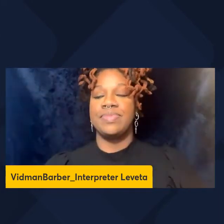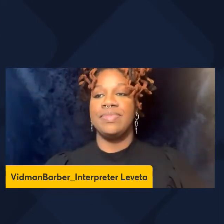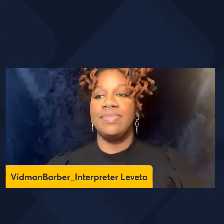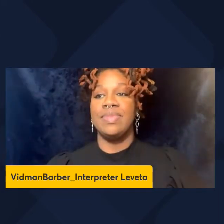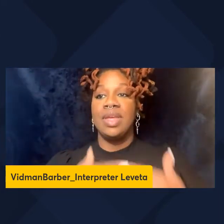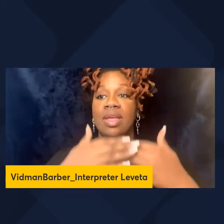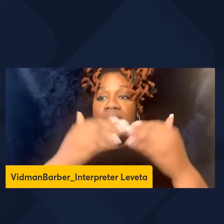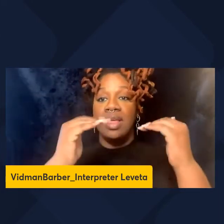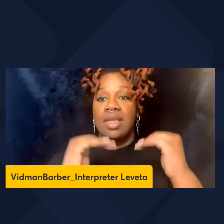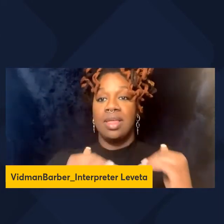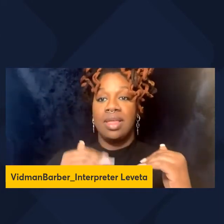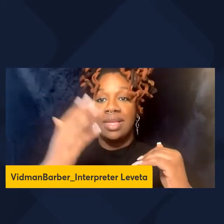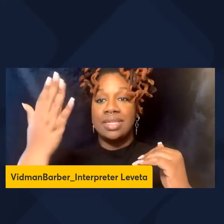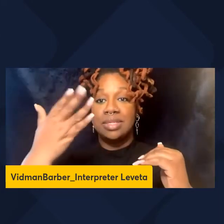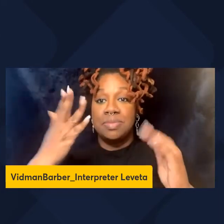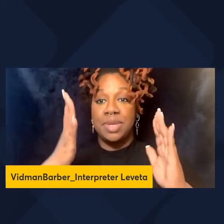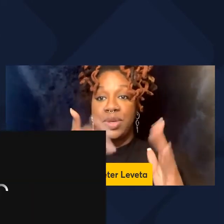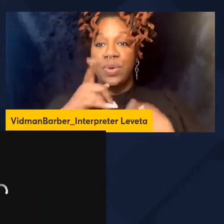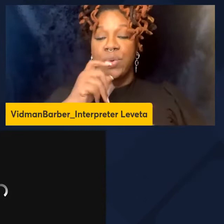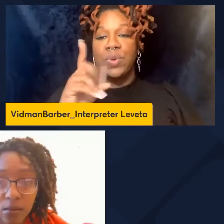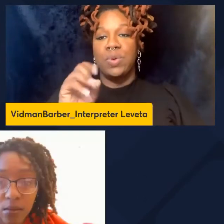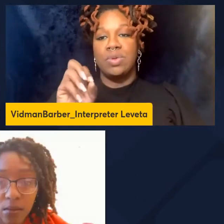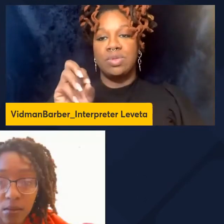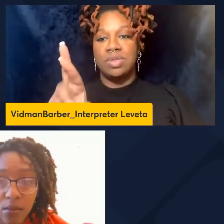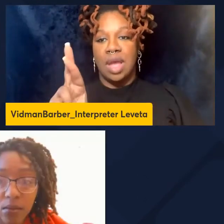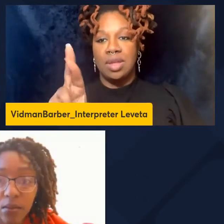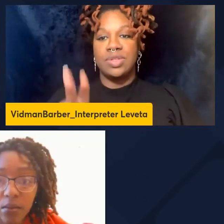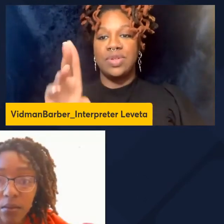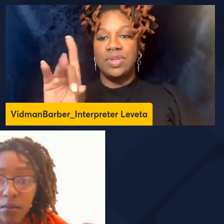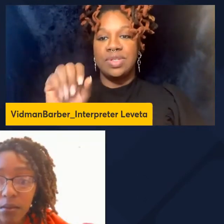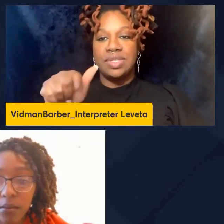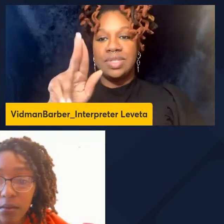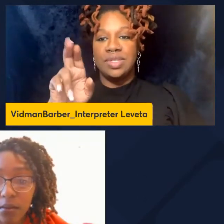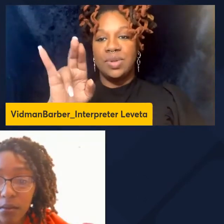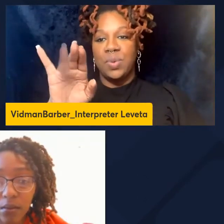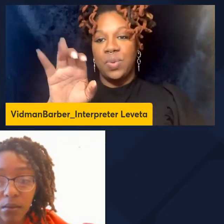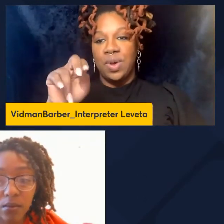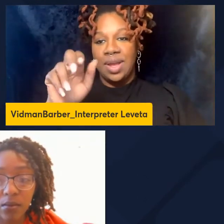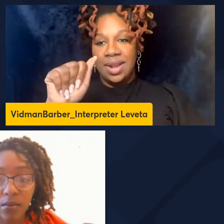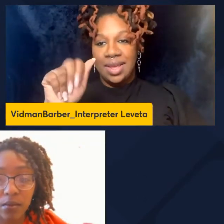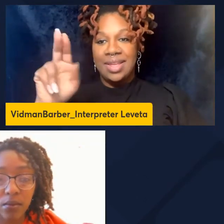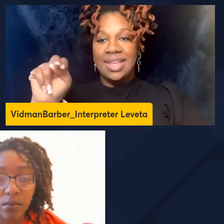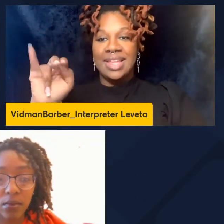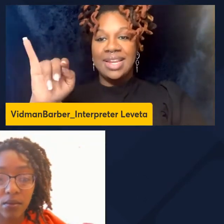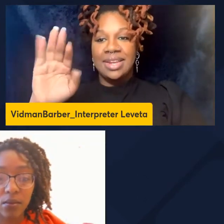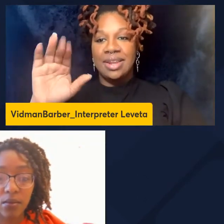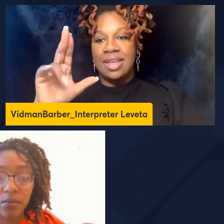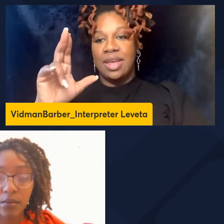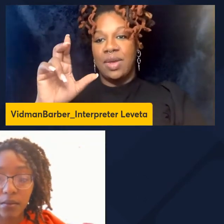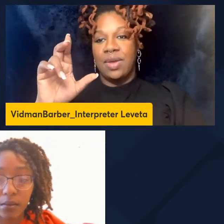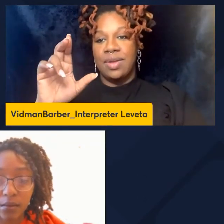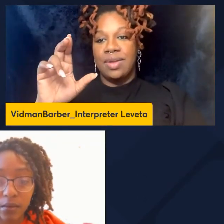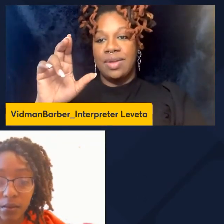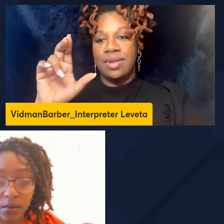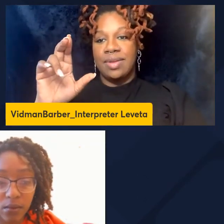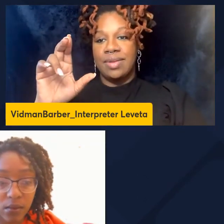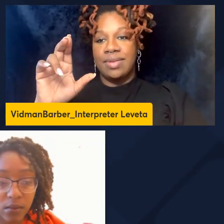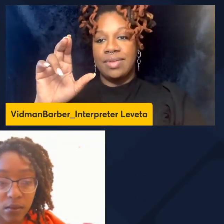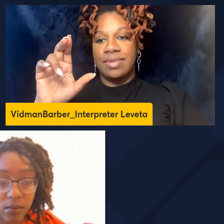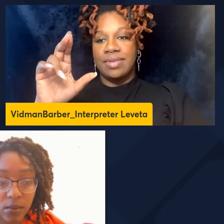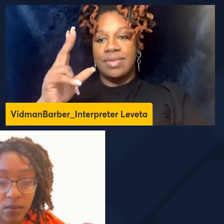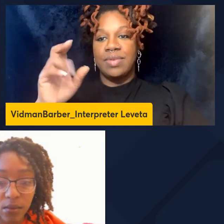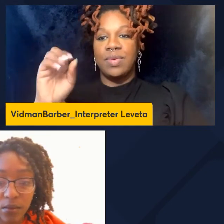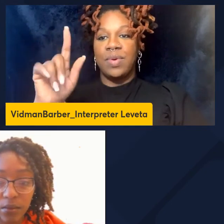for this session is Dr. Dequina Nicholas. So Dr. Dequina Nicholas is an assistant professor at the University of